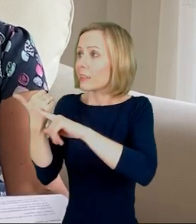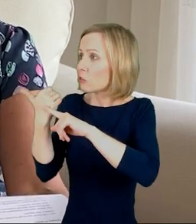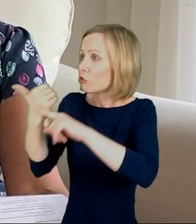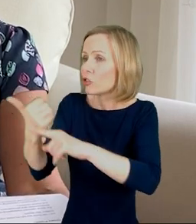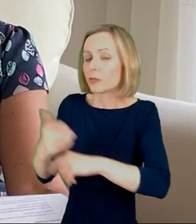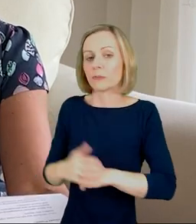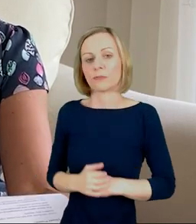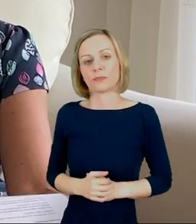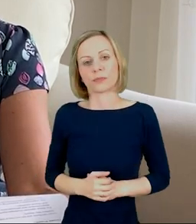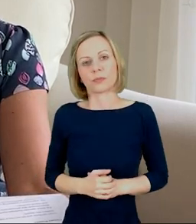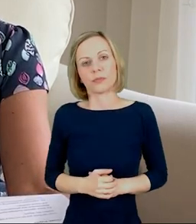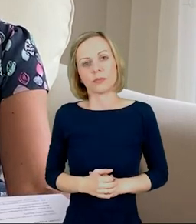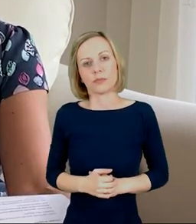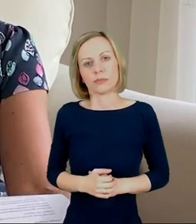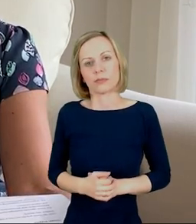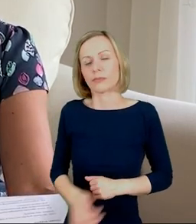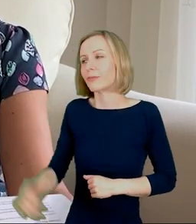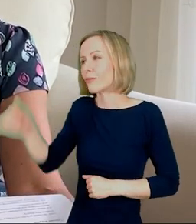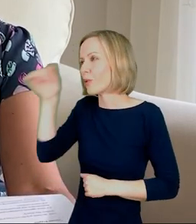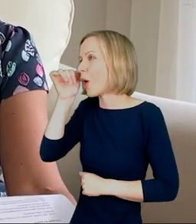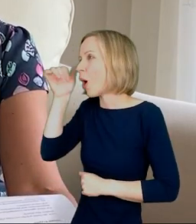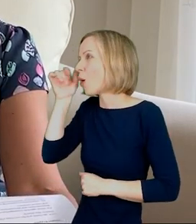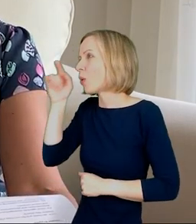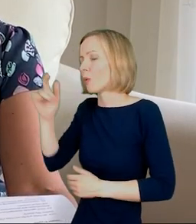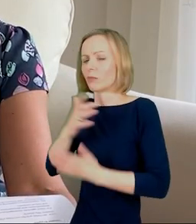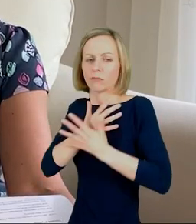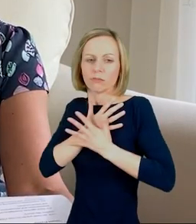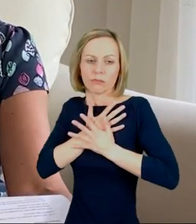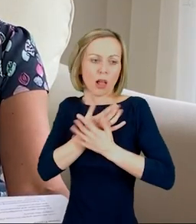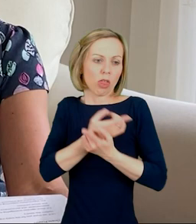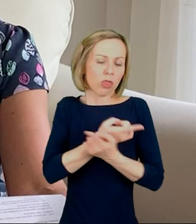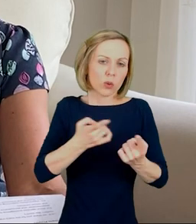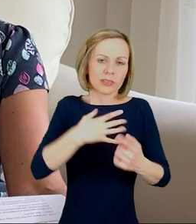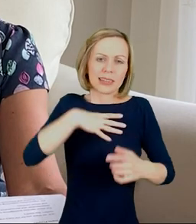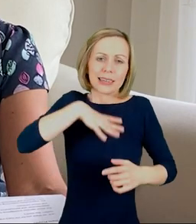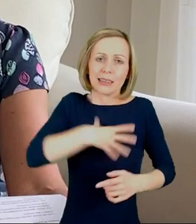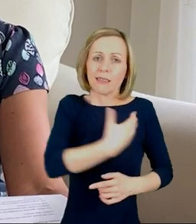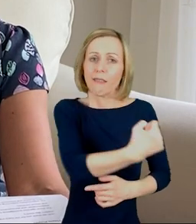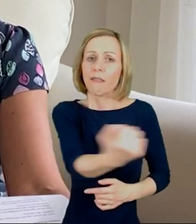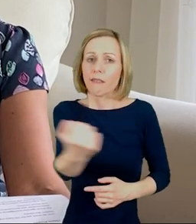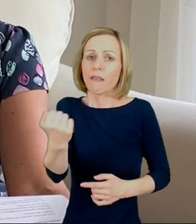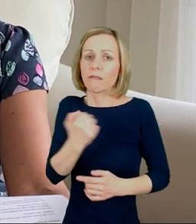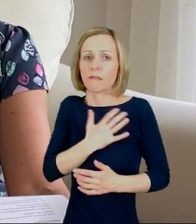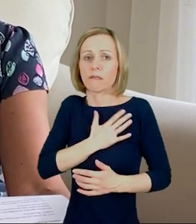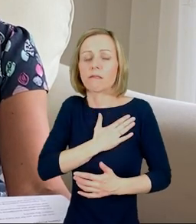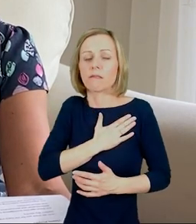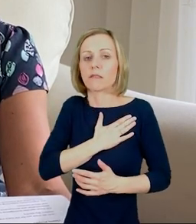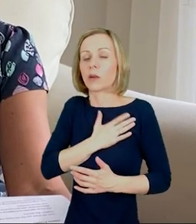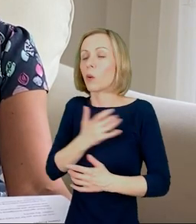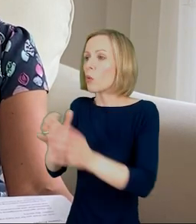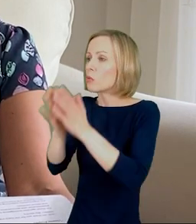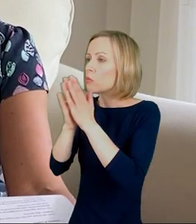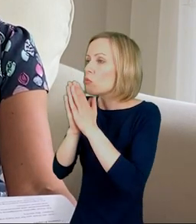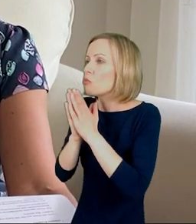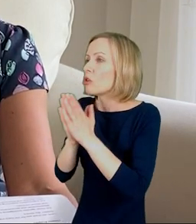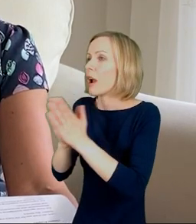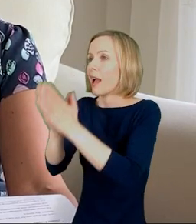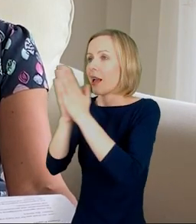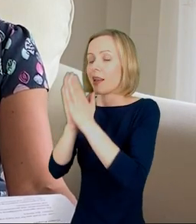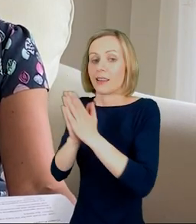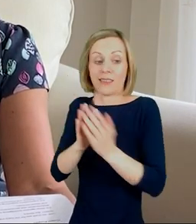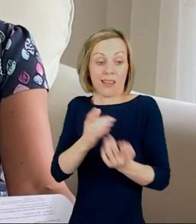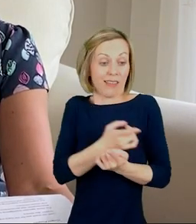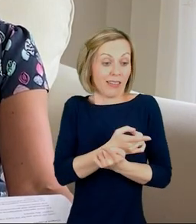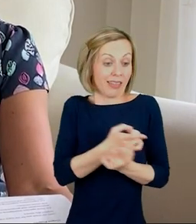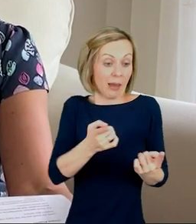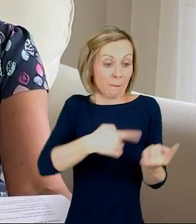needed. We know that your heart is turned towards those in distress and in great need. So we pray that you would act on behalf of